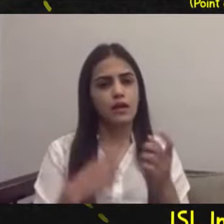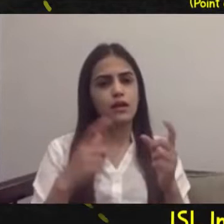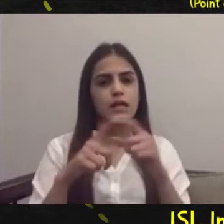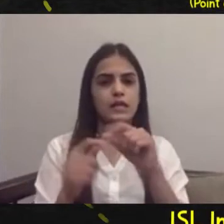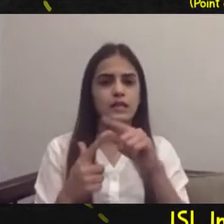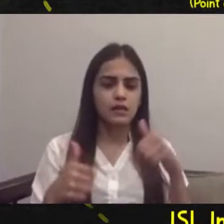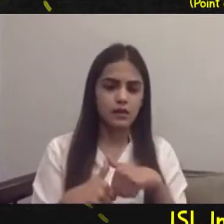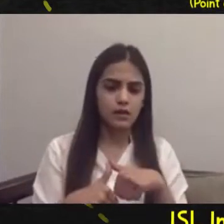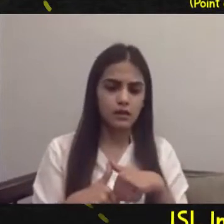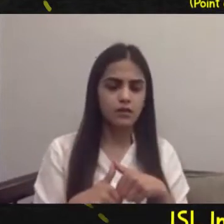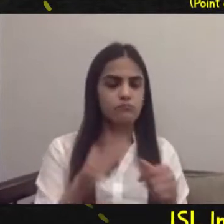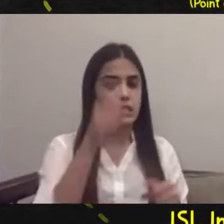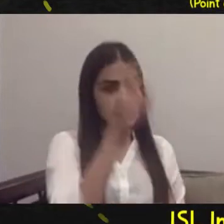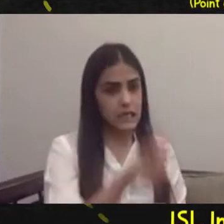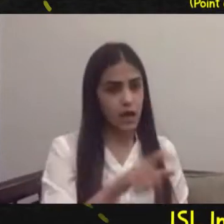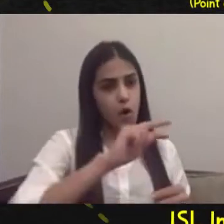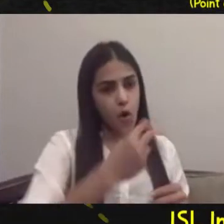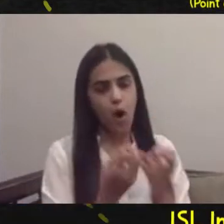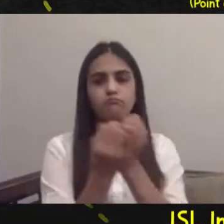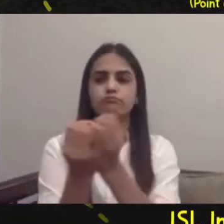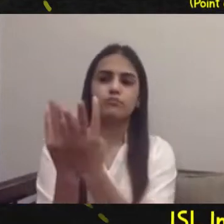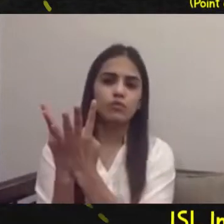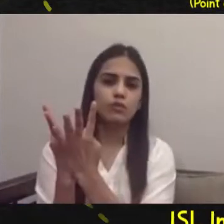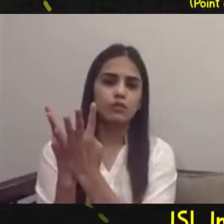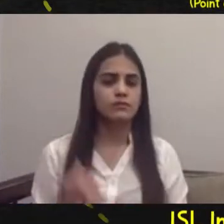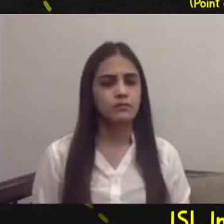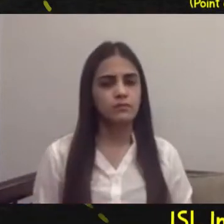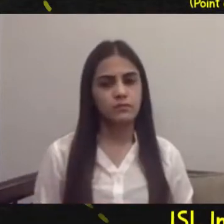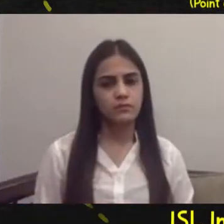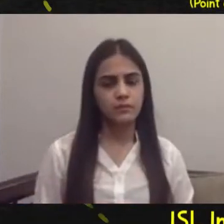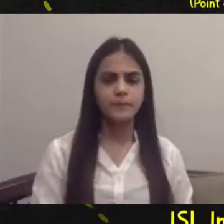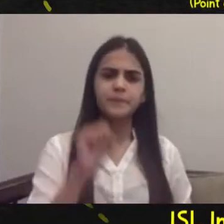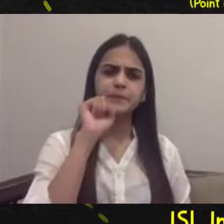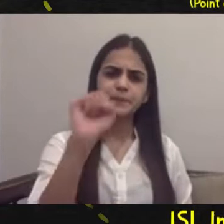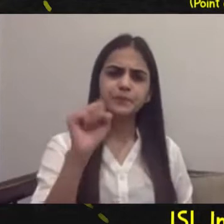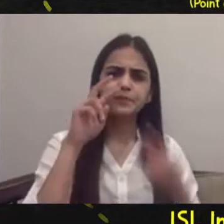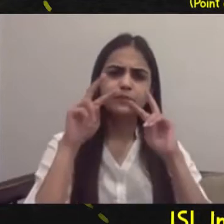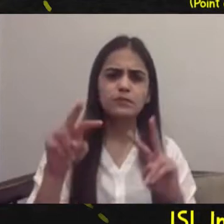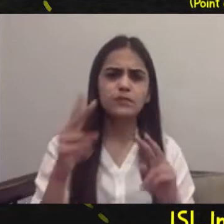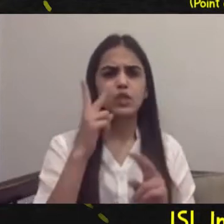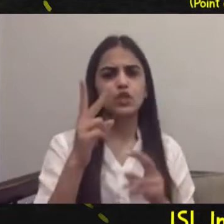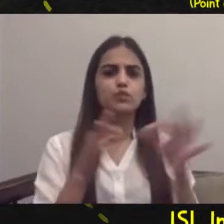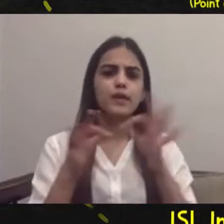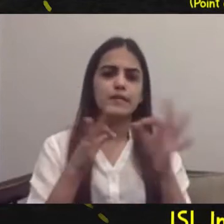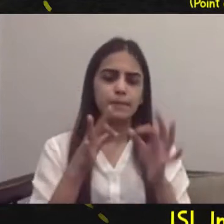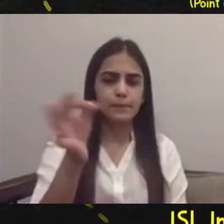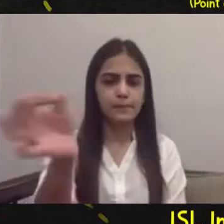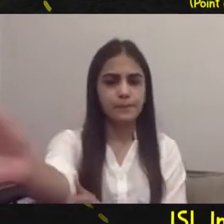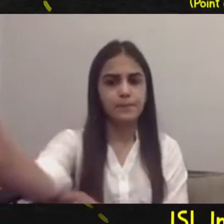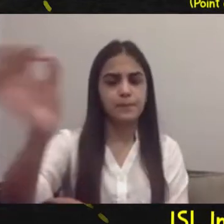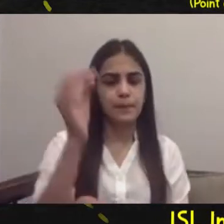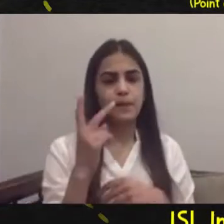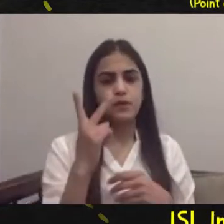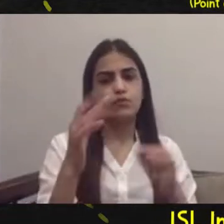plural grammatical origins, right? So you're probably looking at an example of what